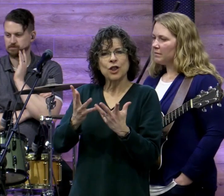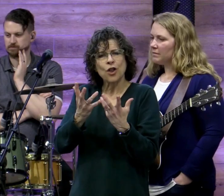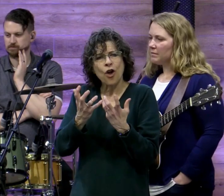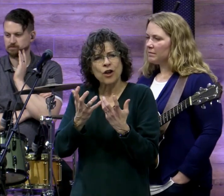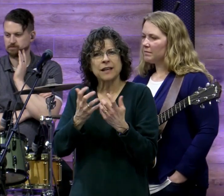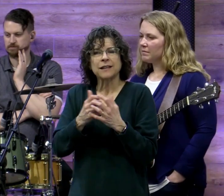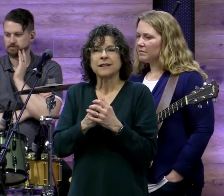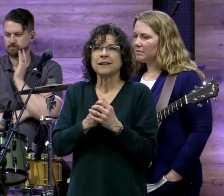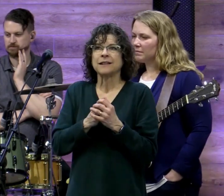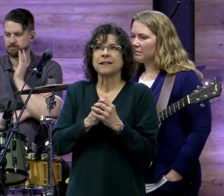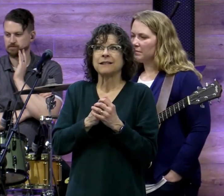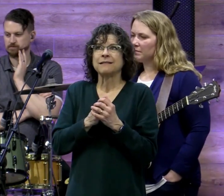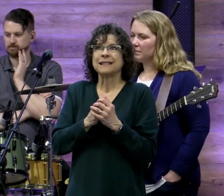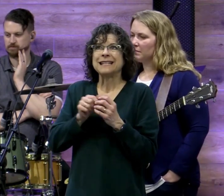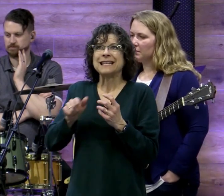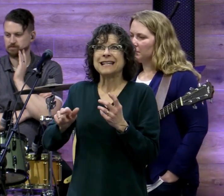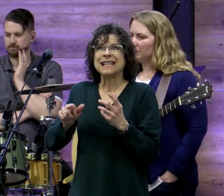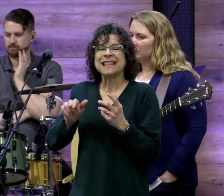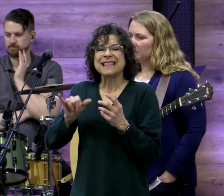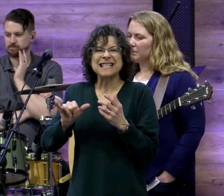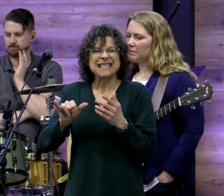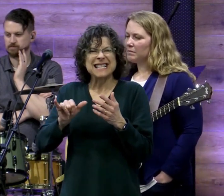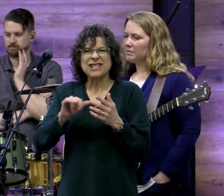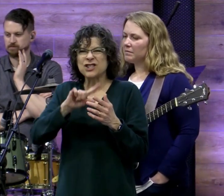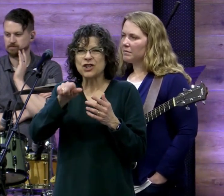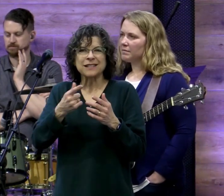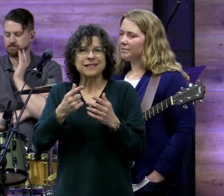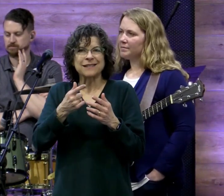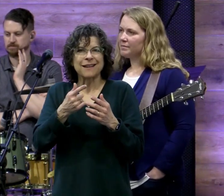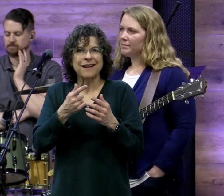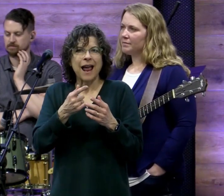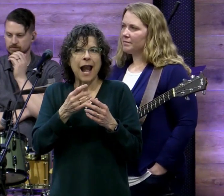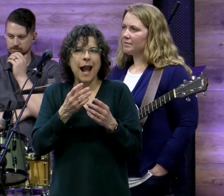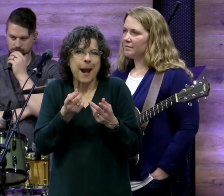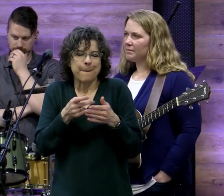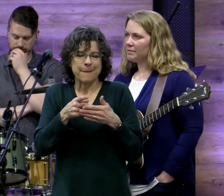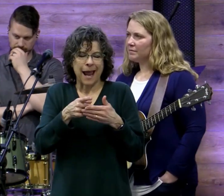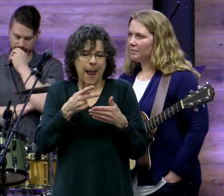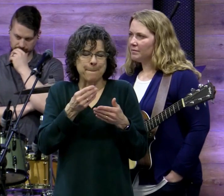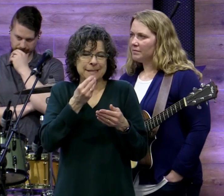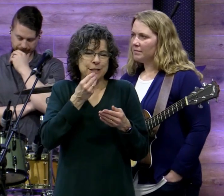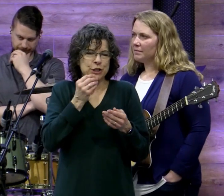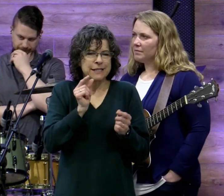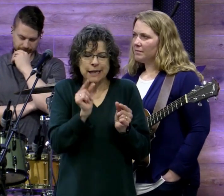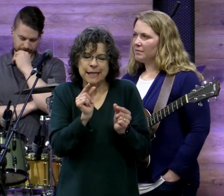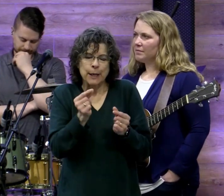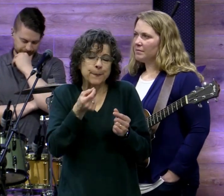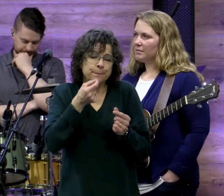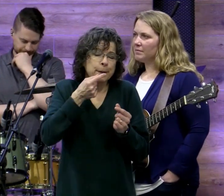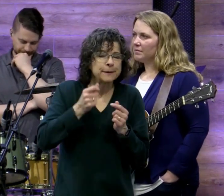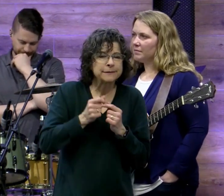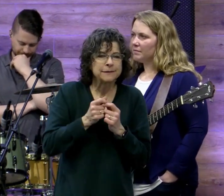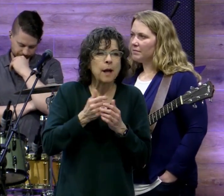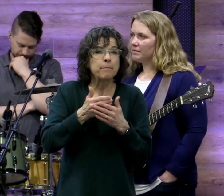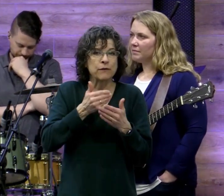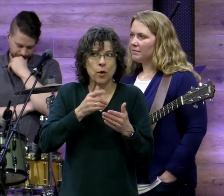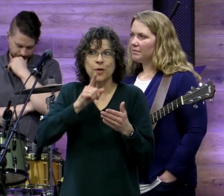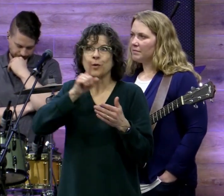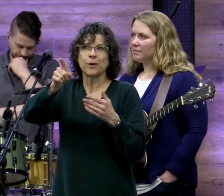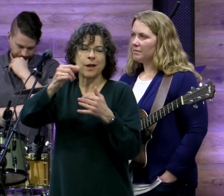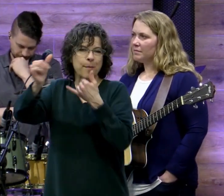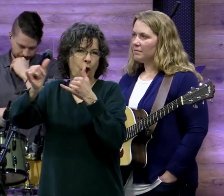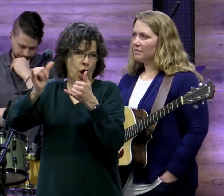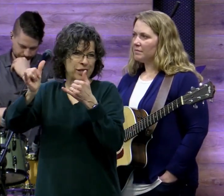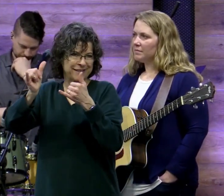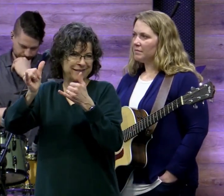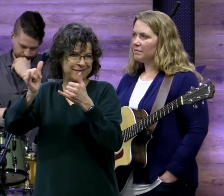meal that this is the merest of appetizers for the real party to come. And so, Christian, I want you to experience both of those things when we